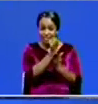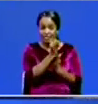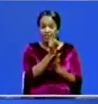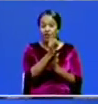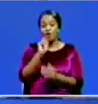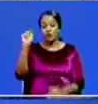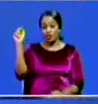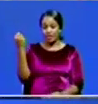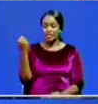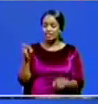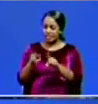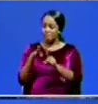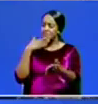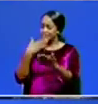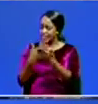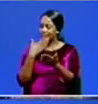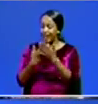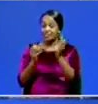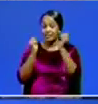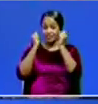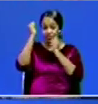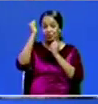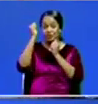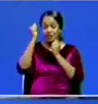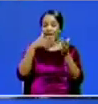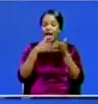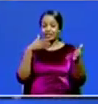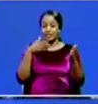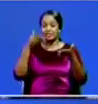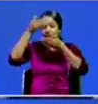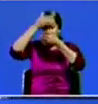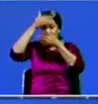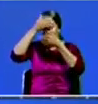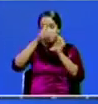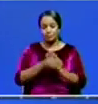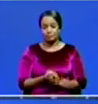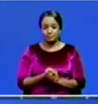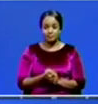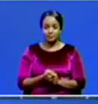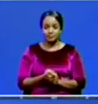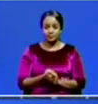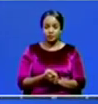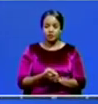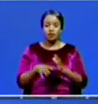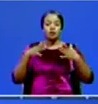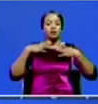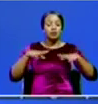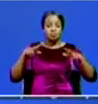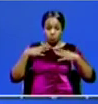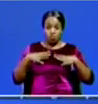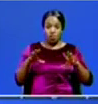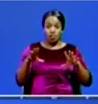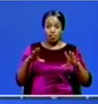and thanked them for their spirited fight against Al-Shabaab militia. Watu wa Kidde na